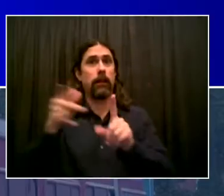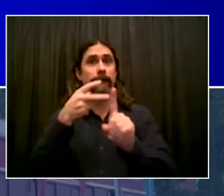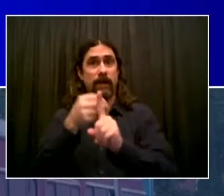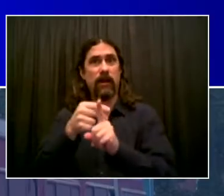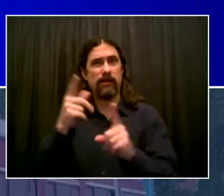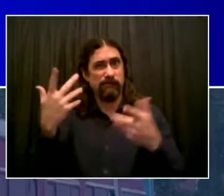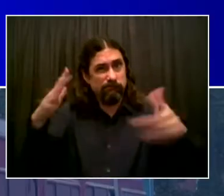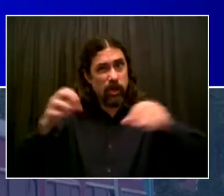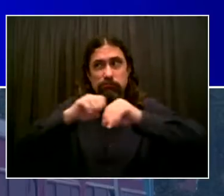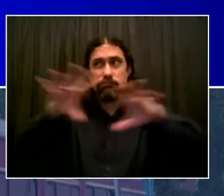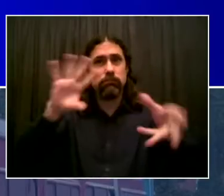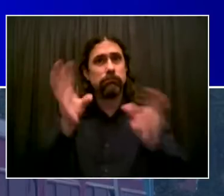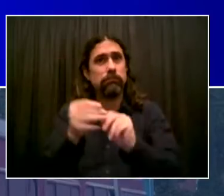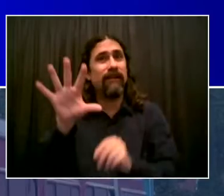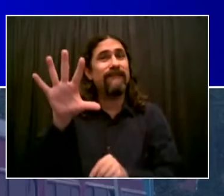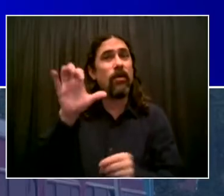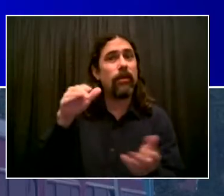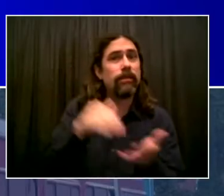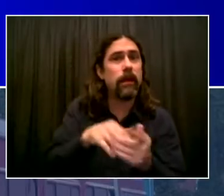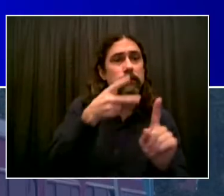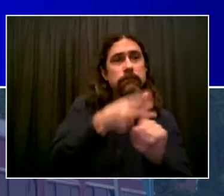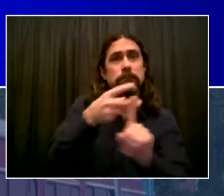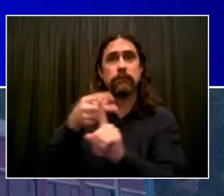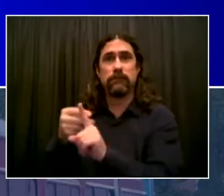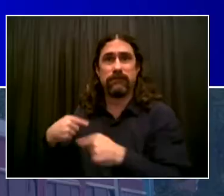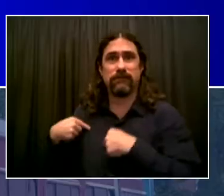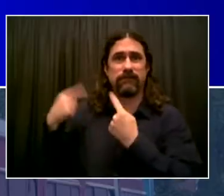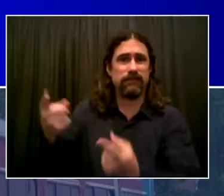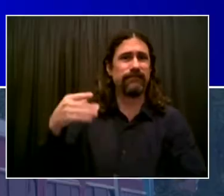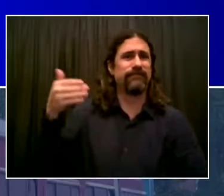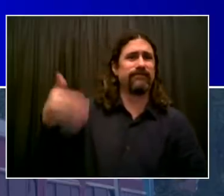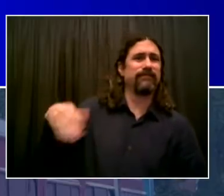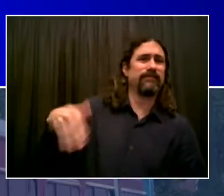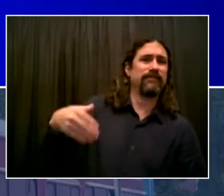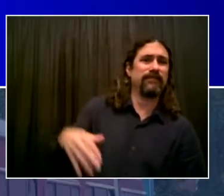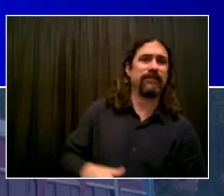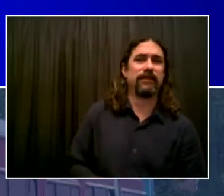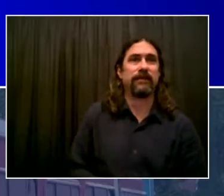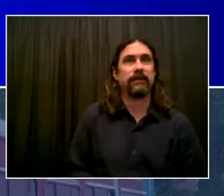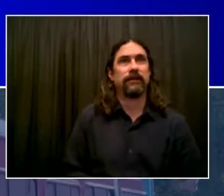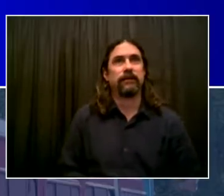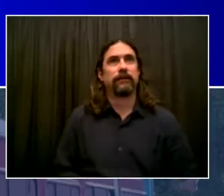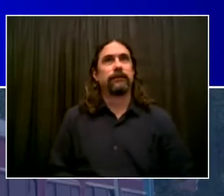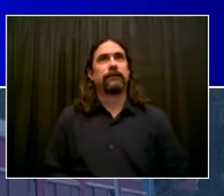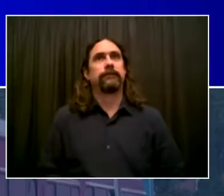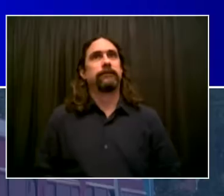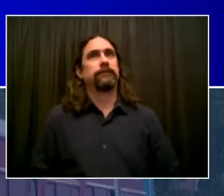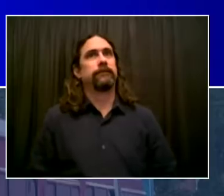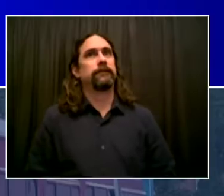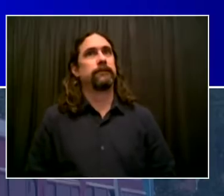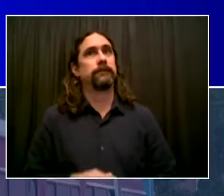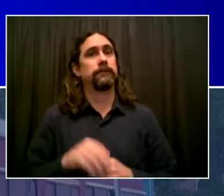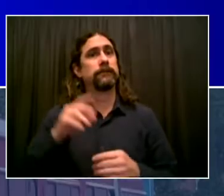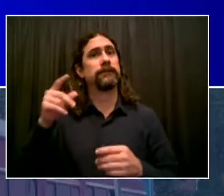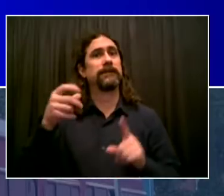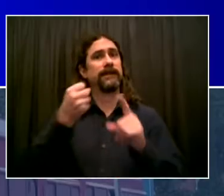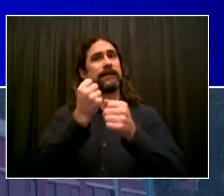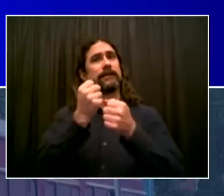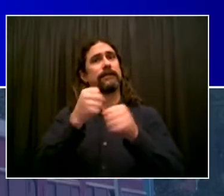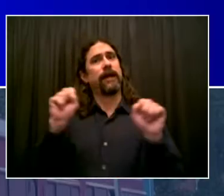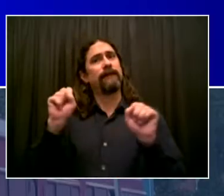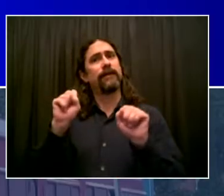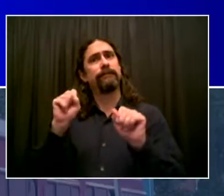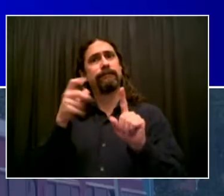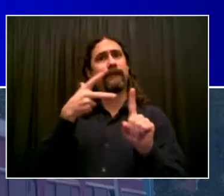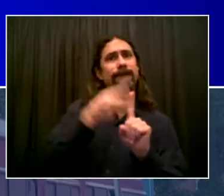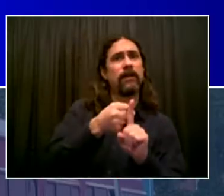key, and there's a lot of smart things you can do to stay safe. And we have safe holidays, joyous holidays. That's going to help us all